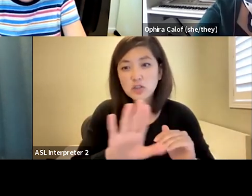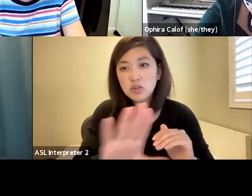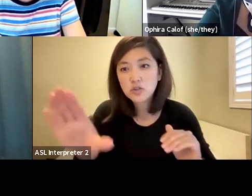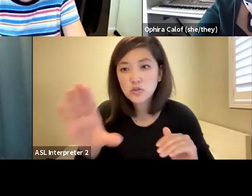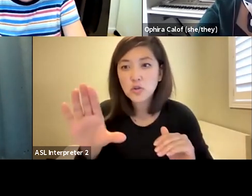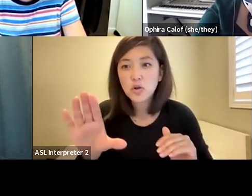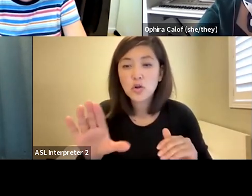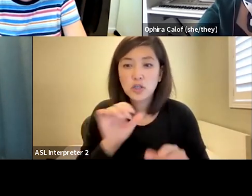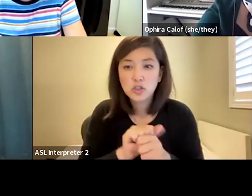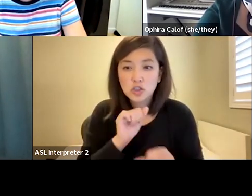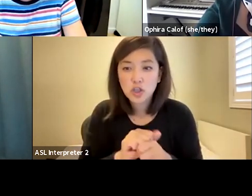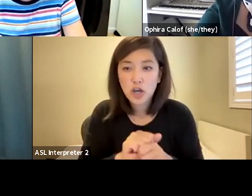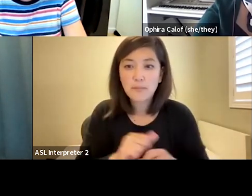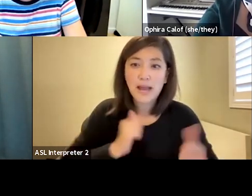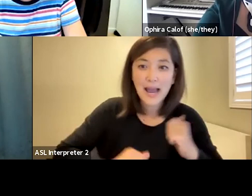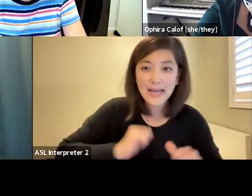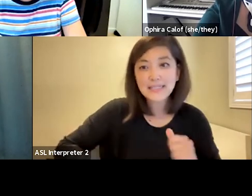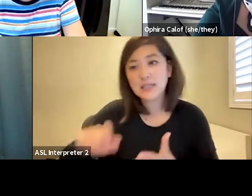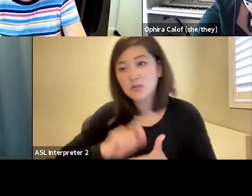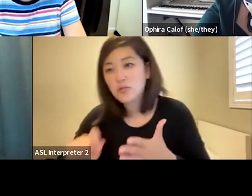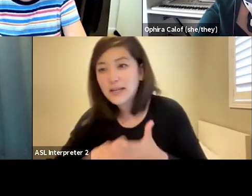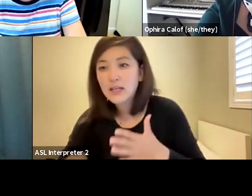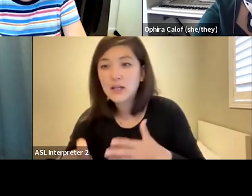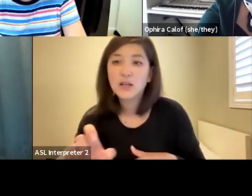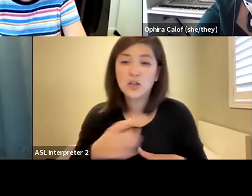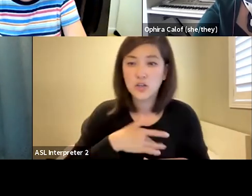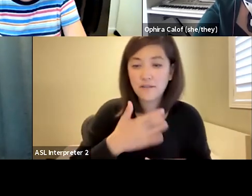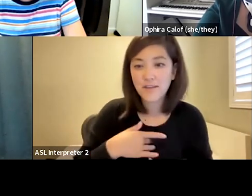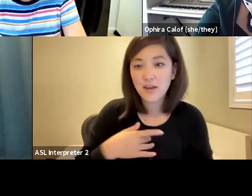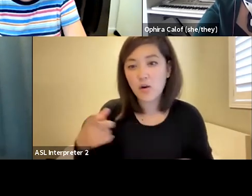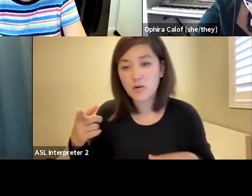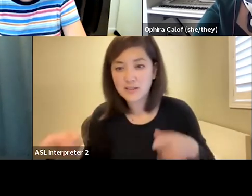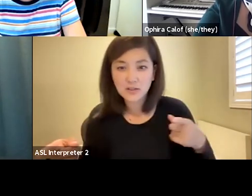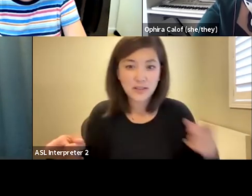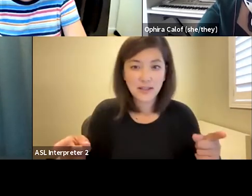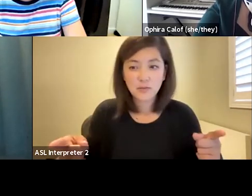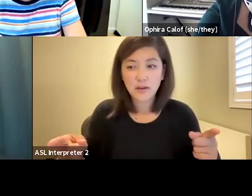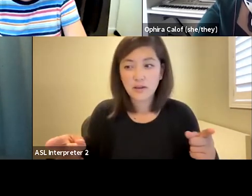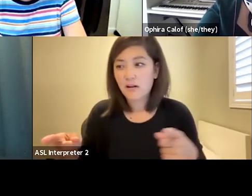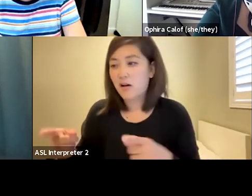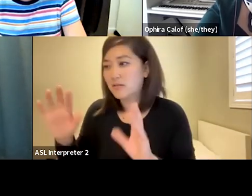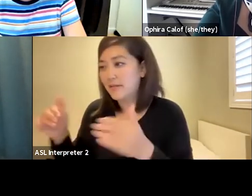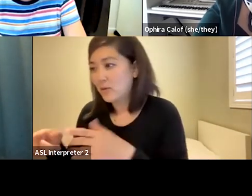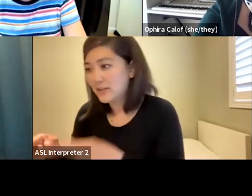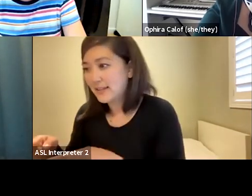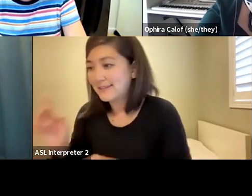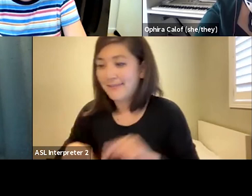cetera? Do they go hand in hand, or do you feel that one will take priority over the other?